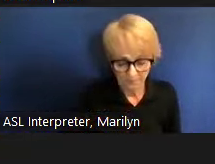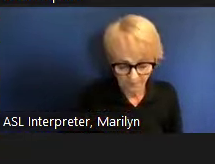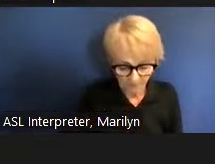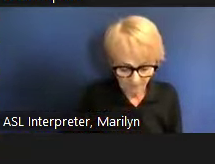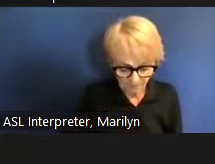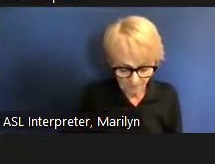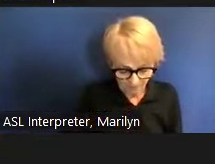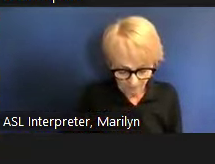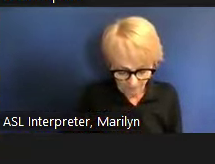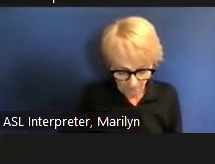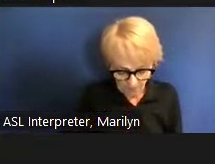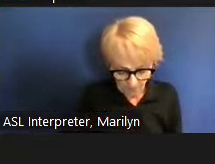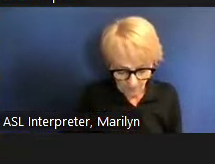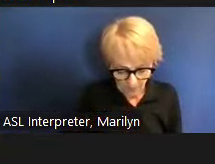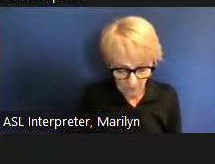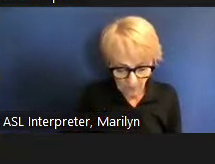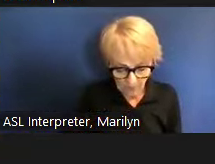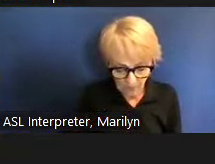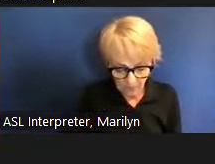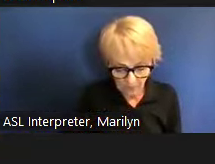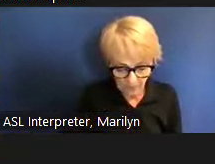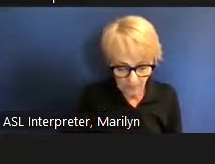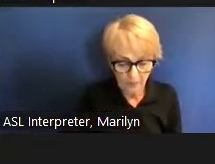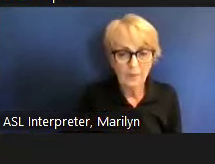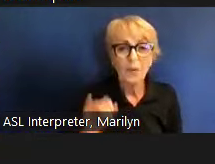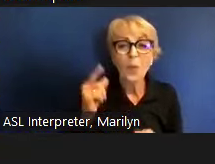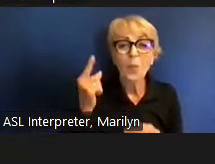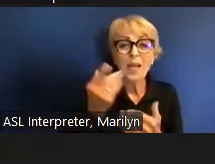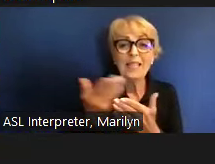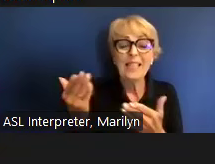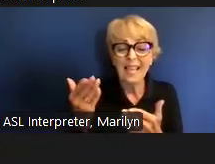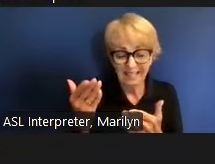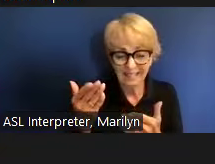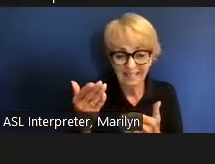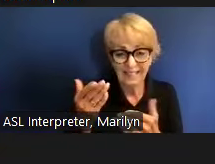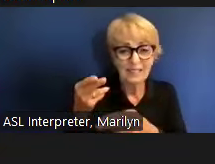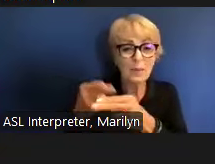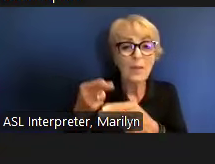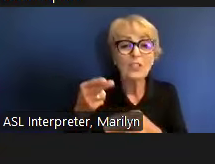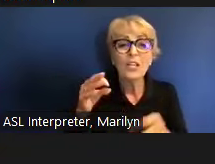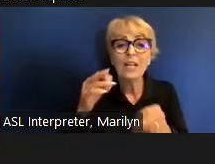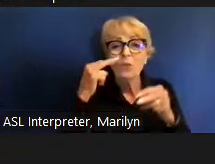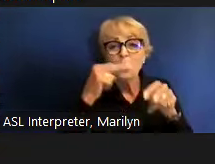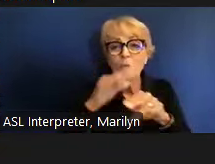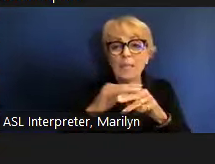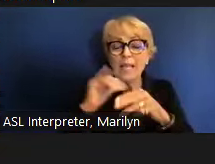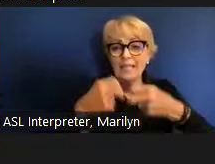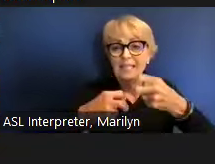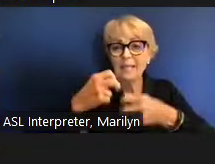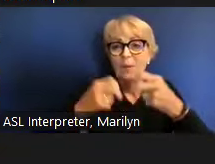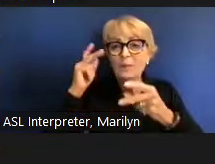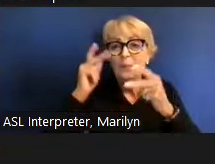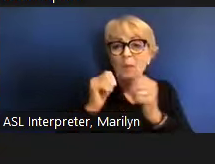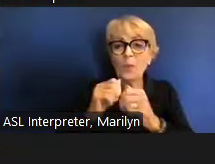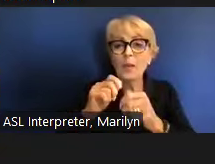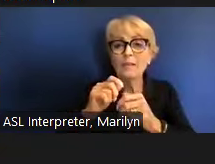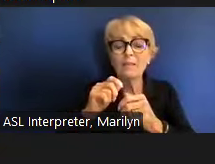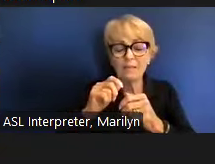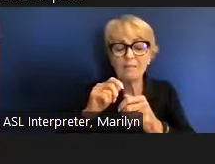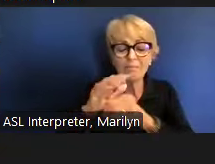Now, the one thing to mention is that if you look at the symptoms that people with long COVID